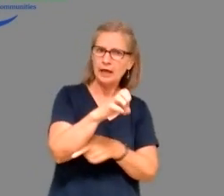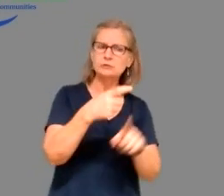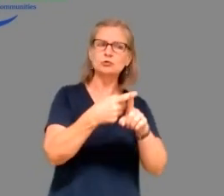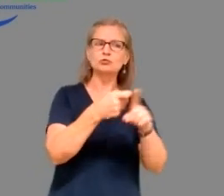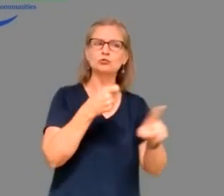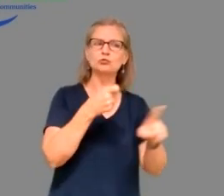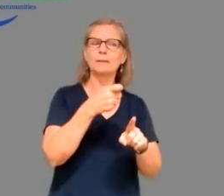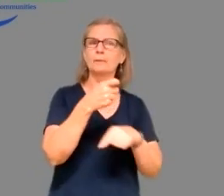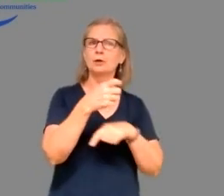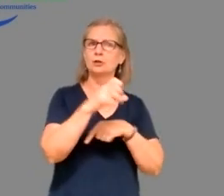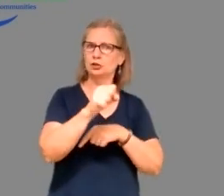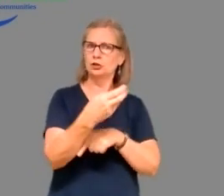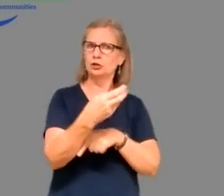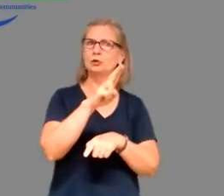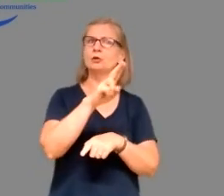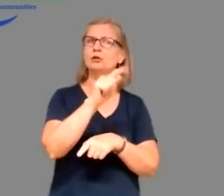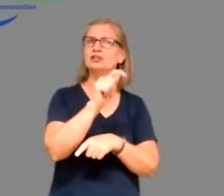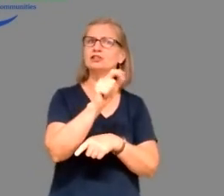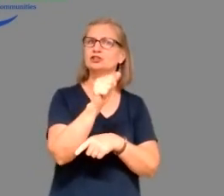Yep.